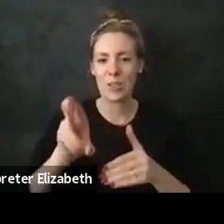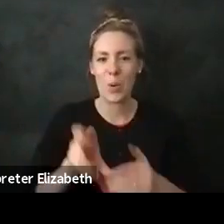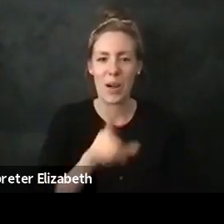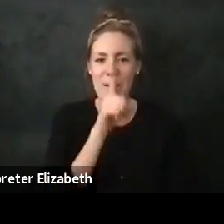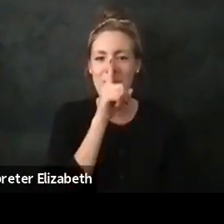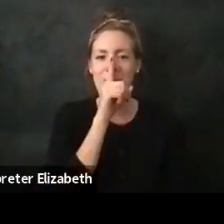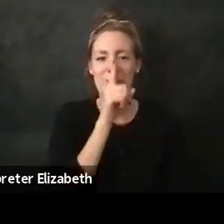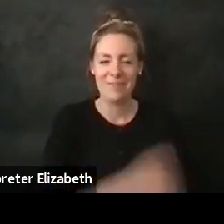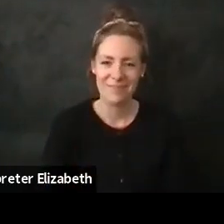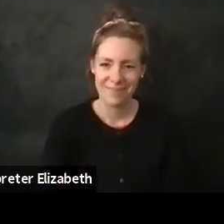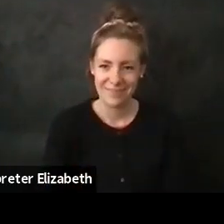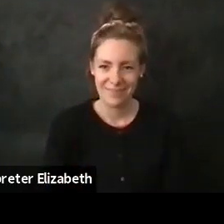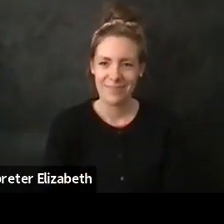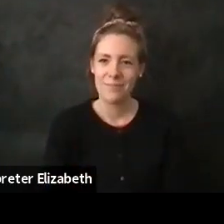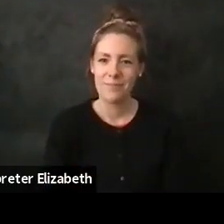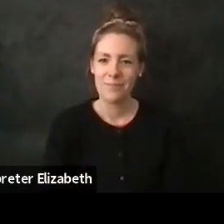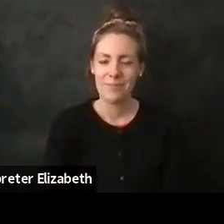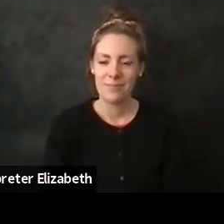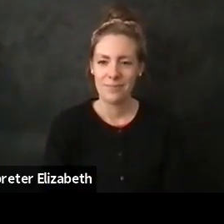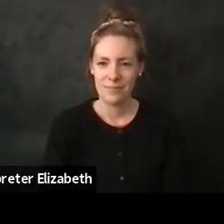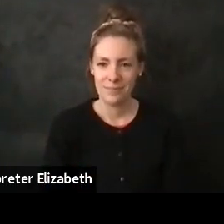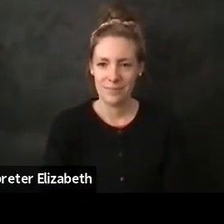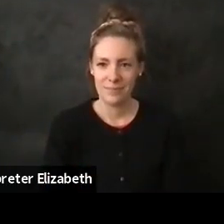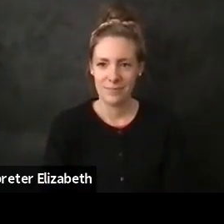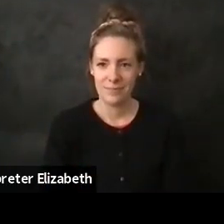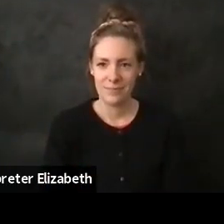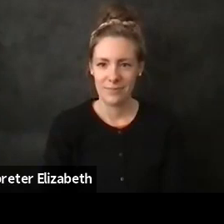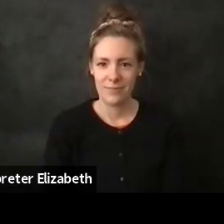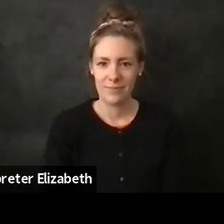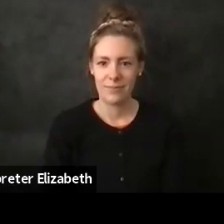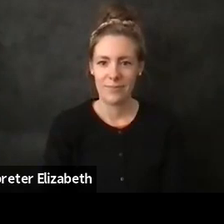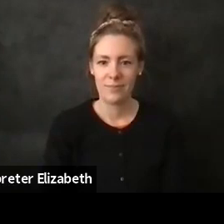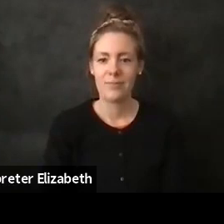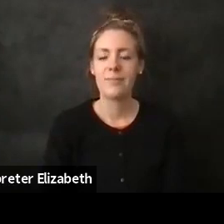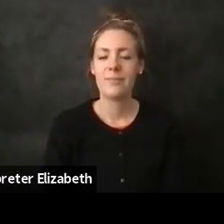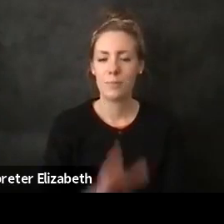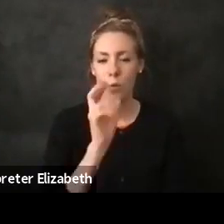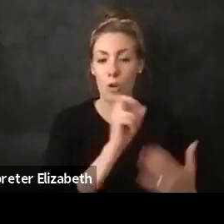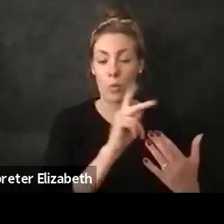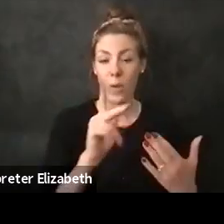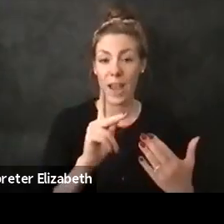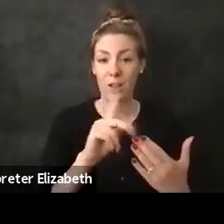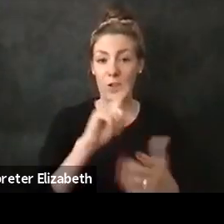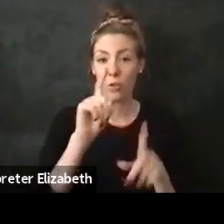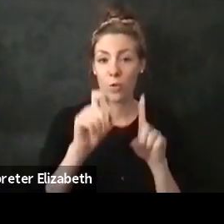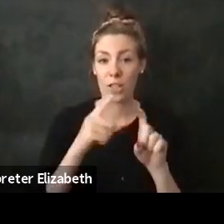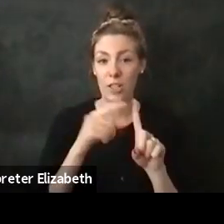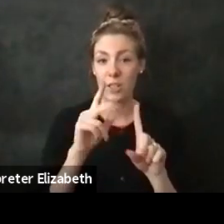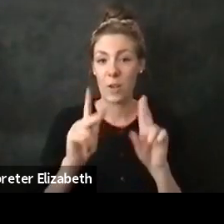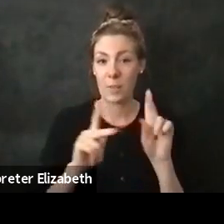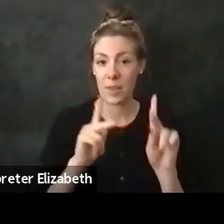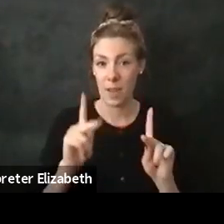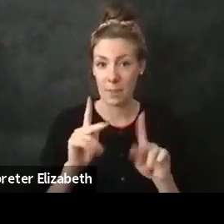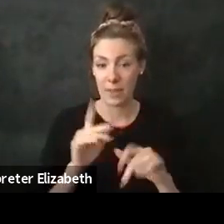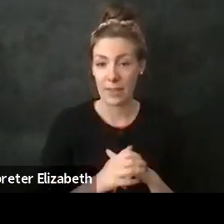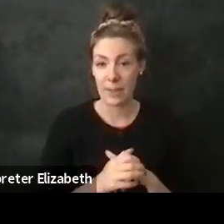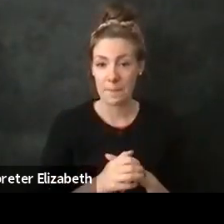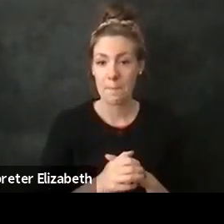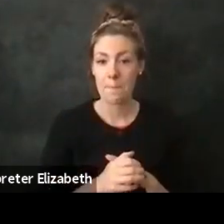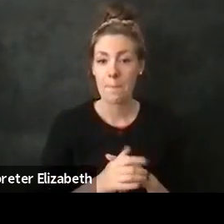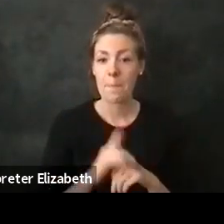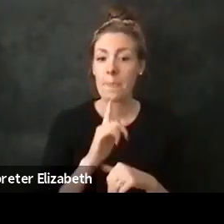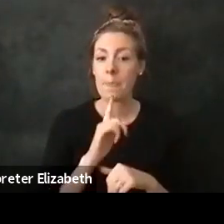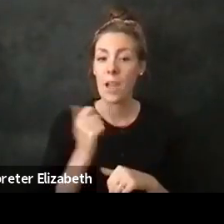sealed. With that, I will return to the questions from members of the public. There was a question, are there any